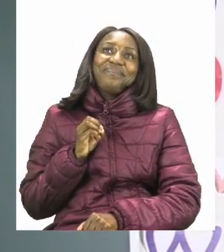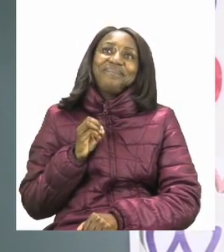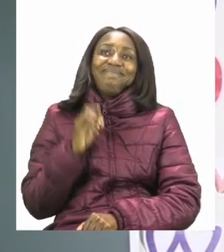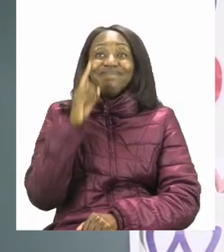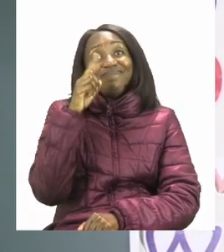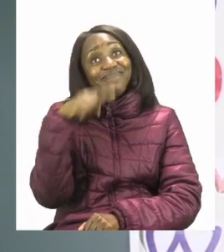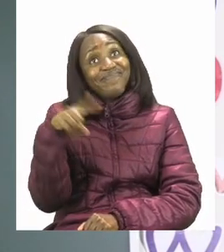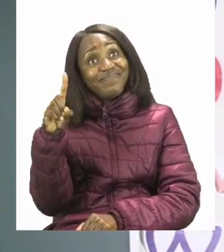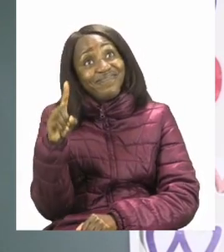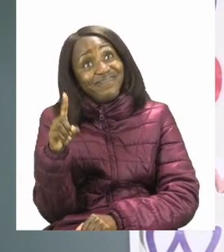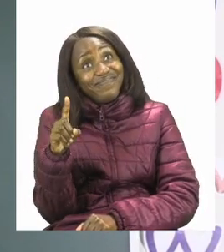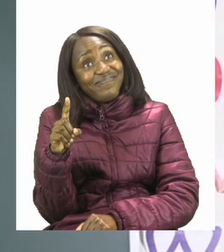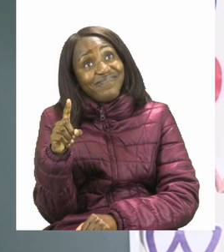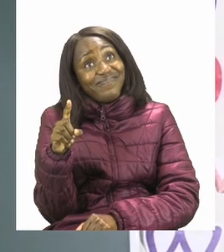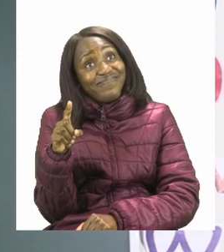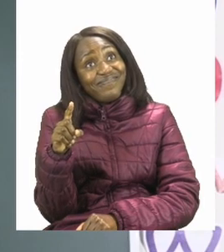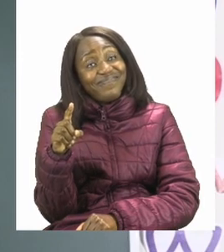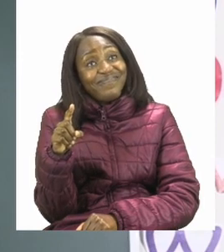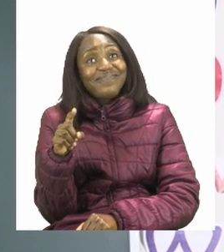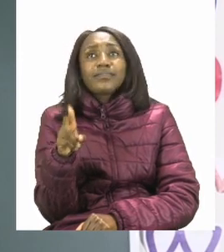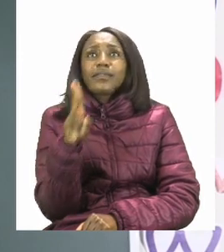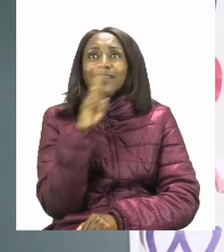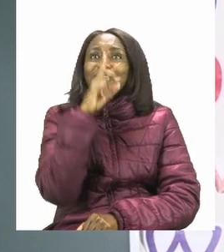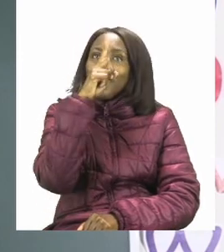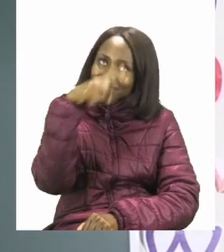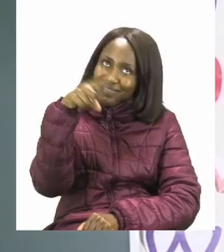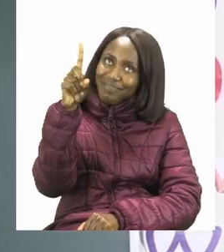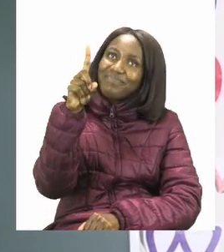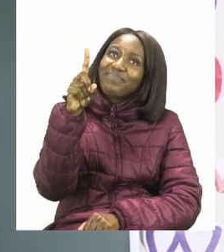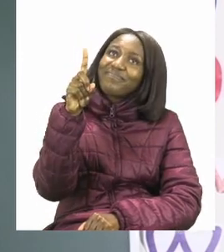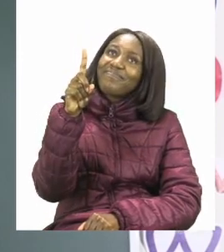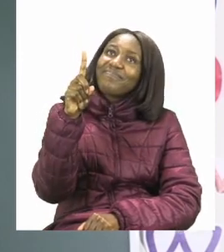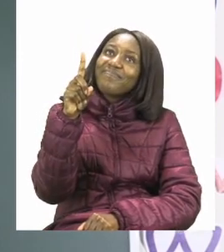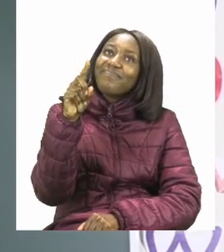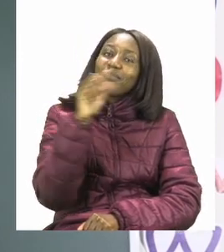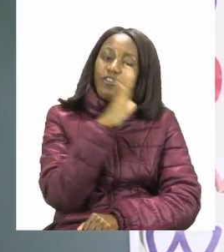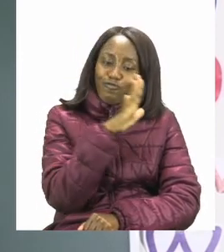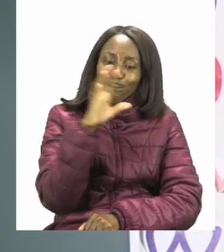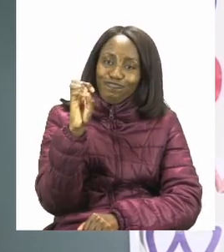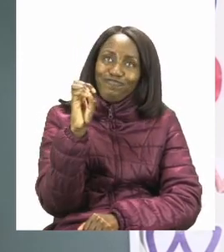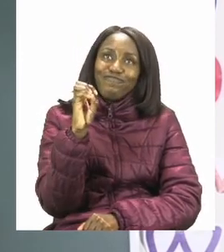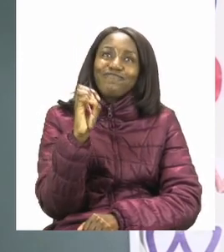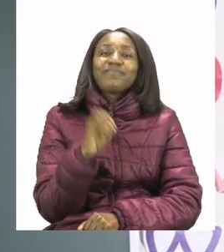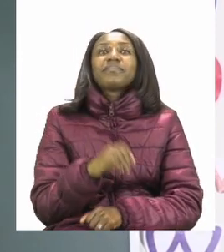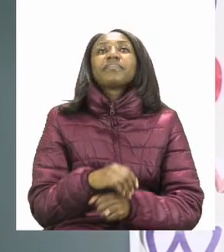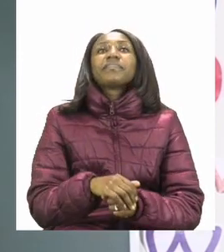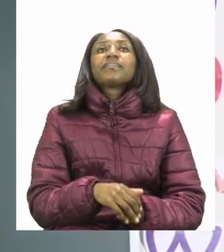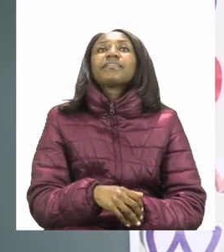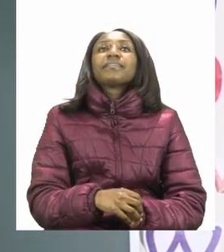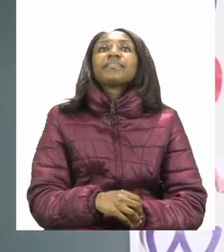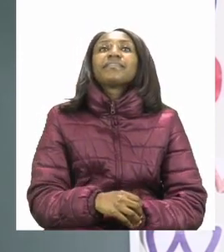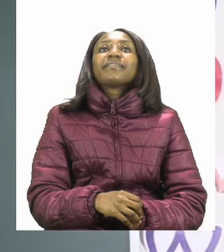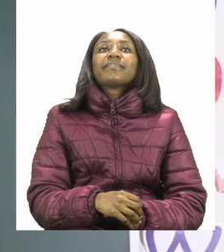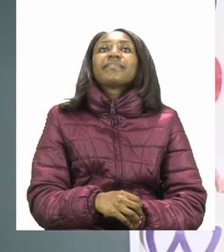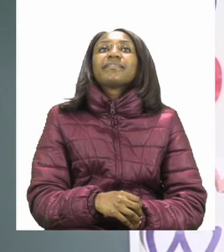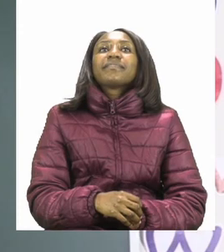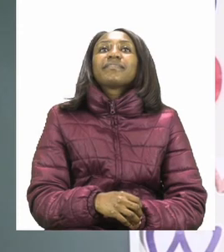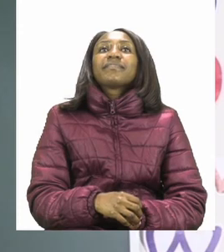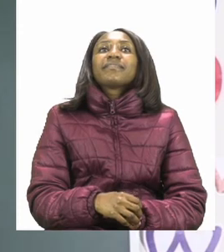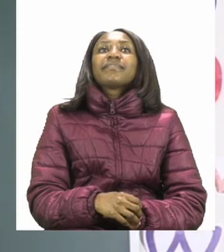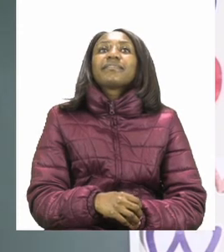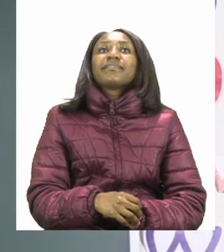50. So that means that our answer is correct. So now we can say